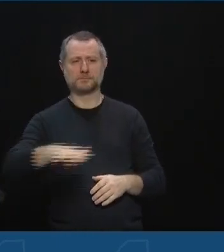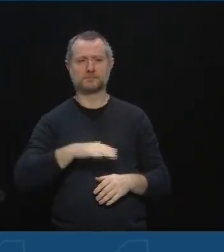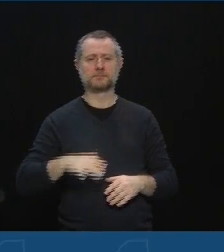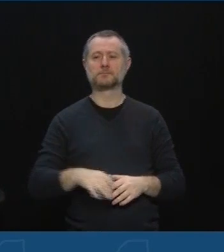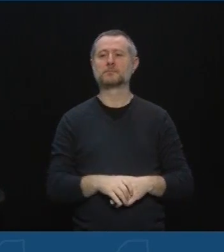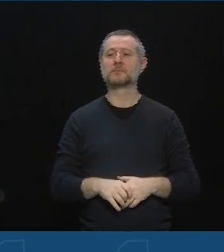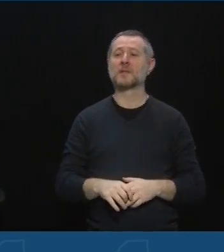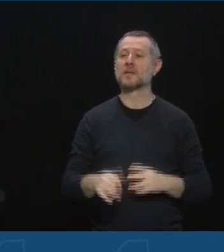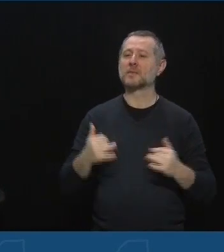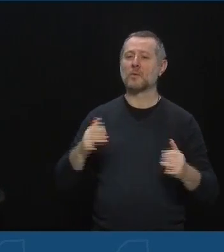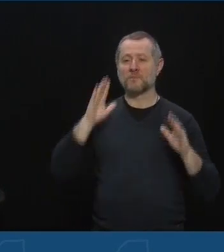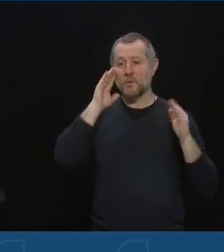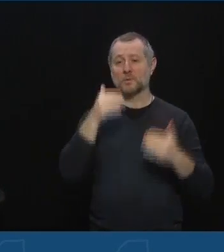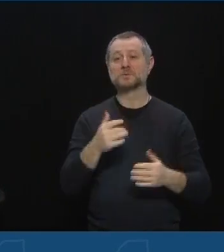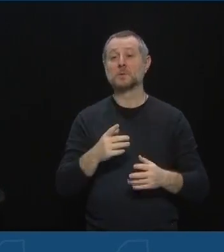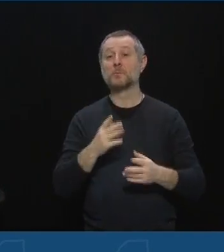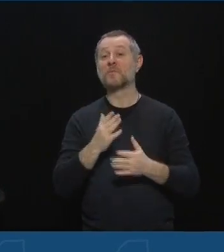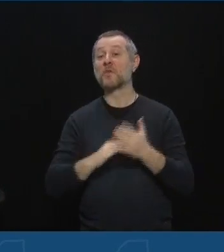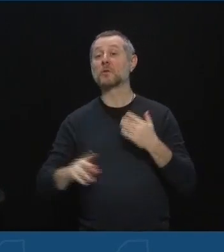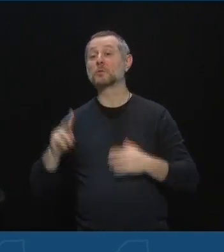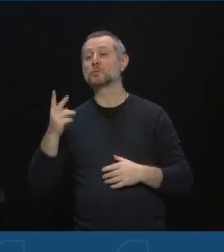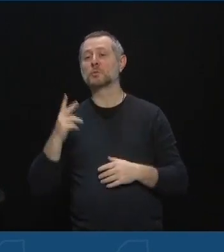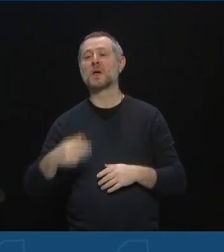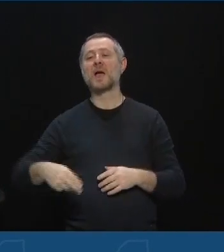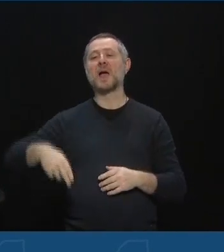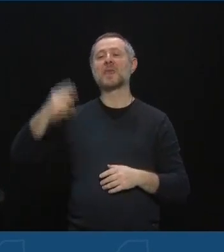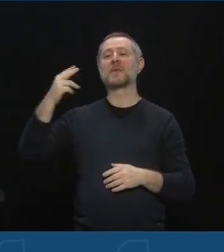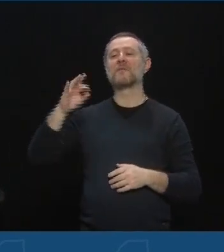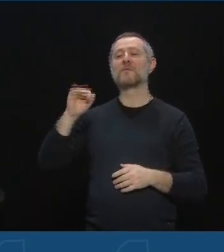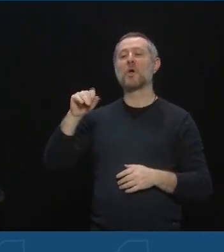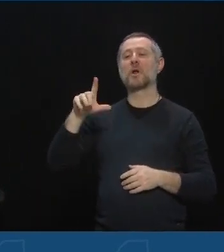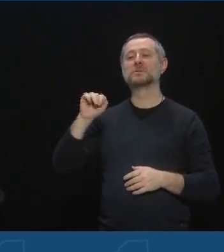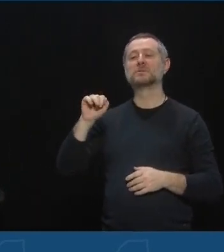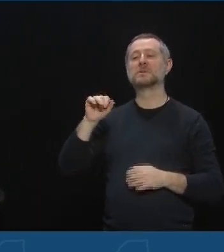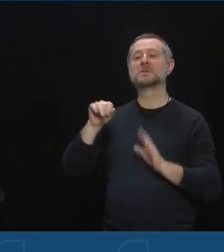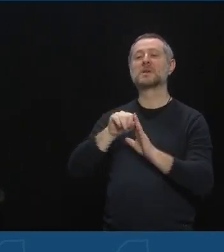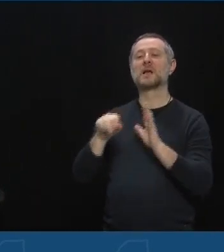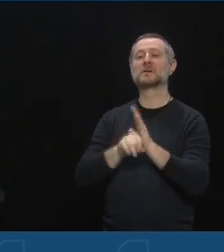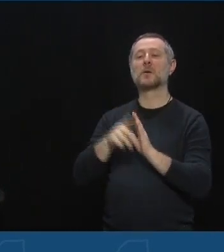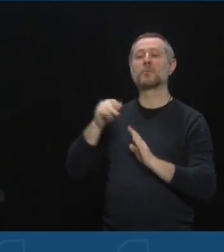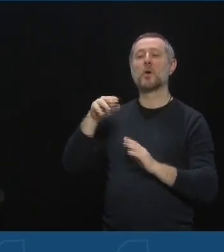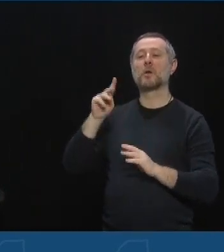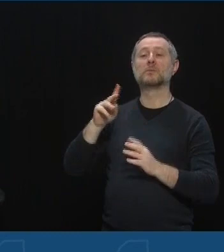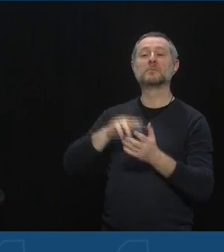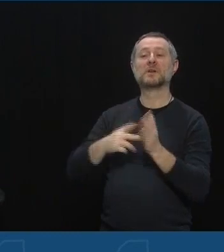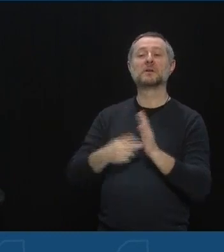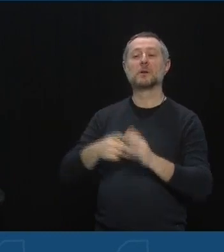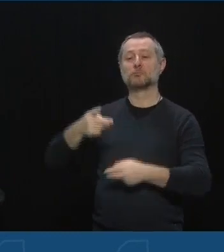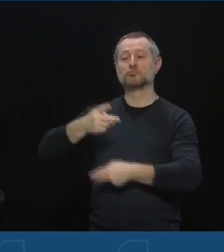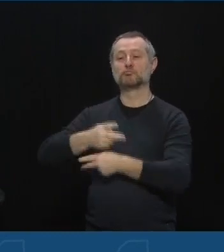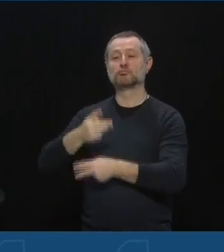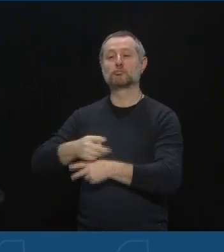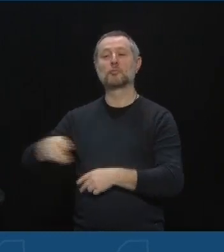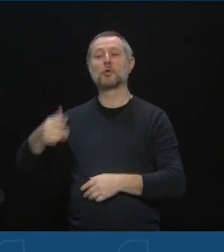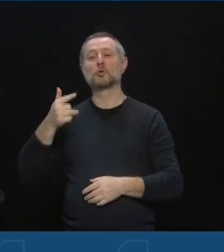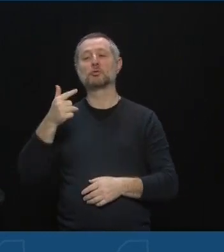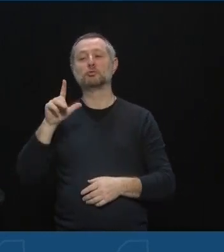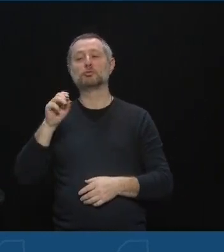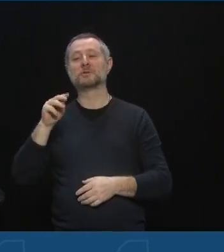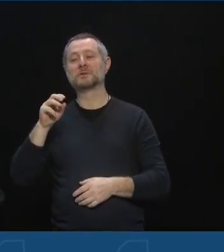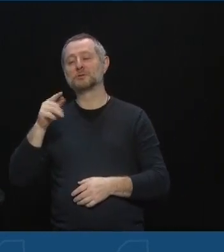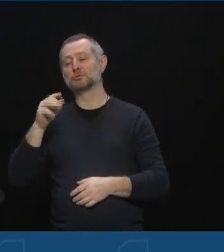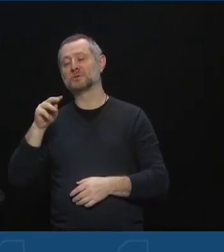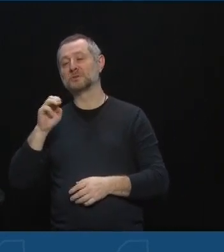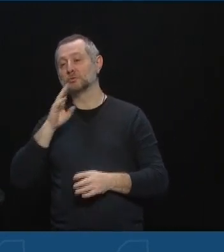We'll be highlighting phase two, which is the new High Falls State Park, and that's going to allow us to preserve the Genesee River Gorge and have public access for the first time